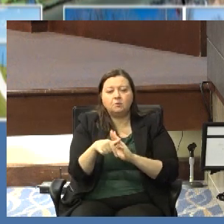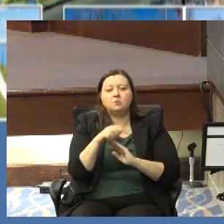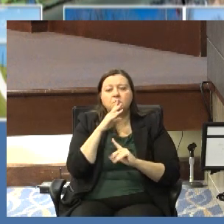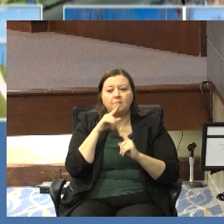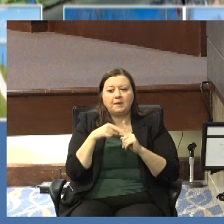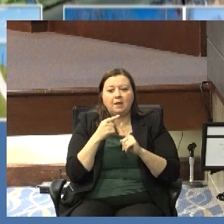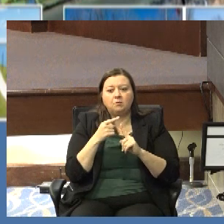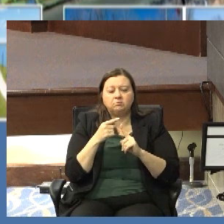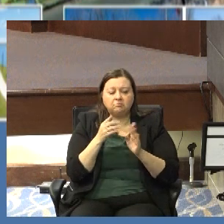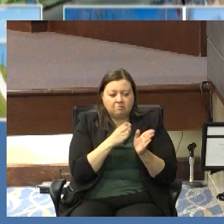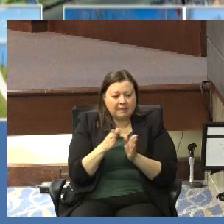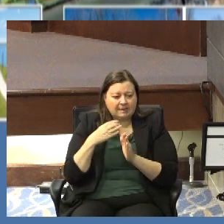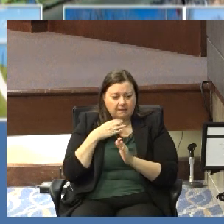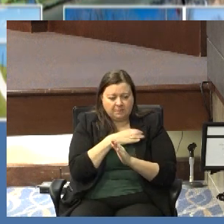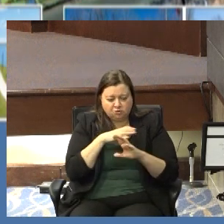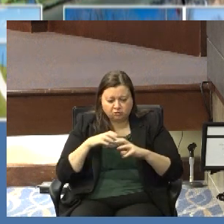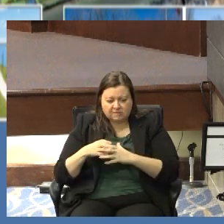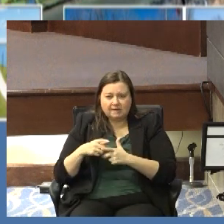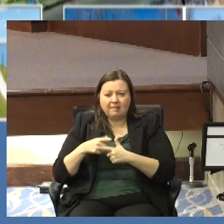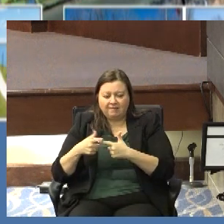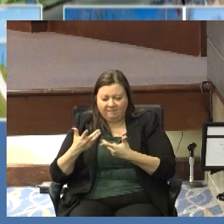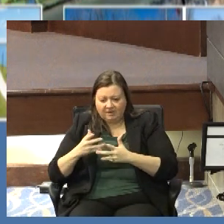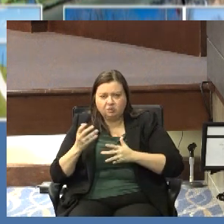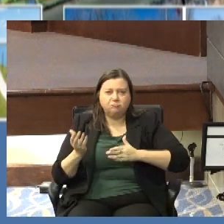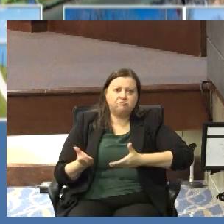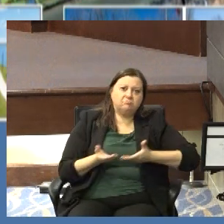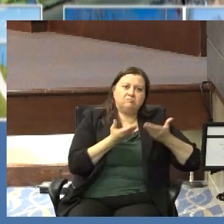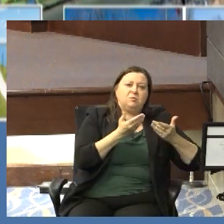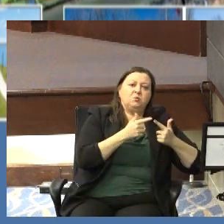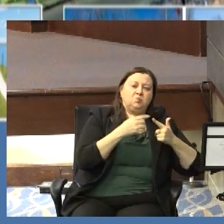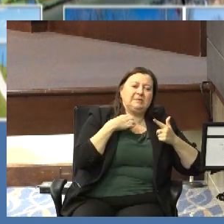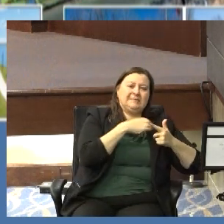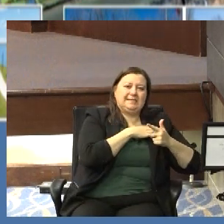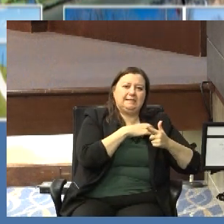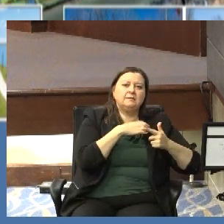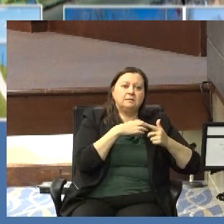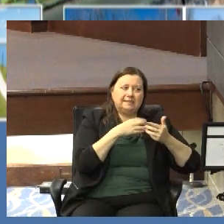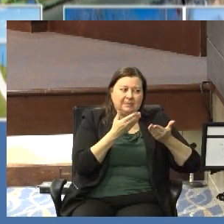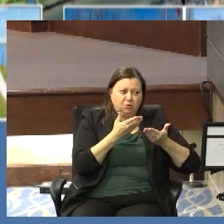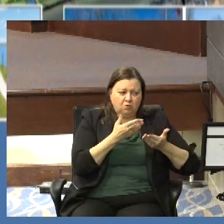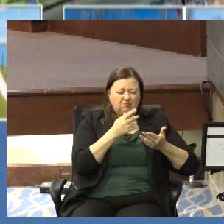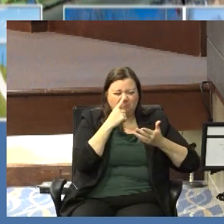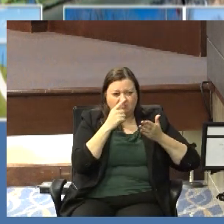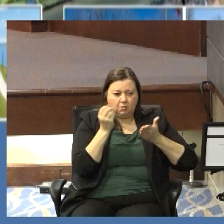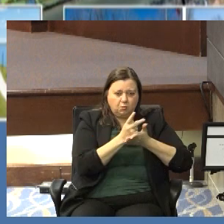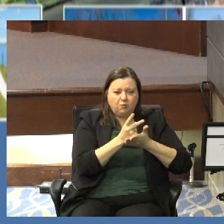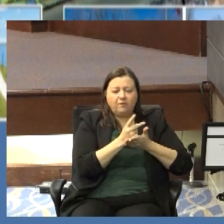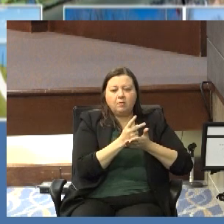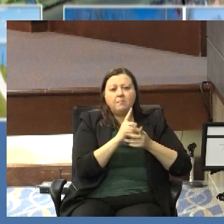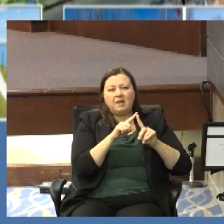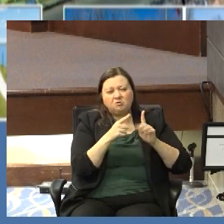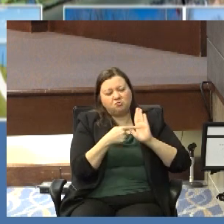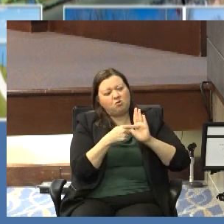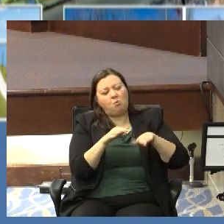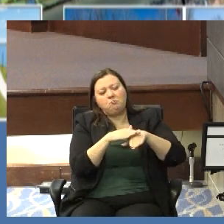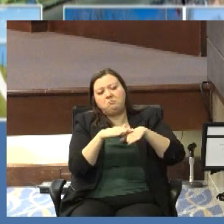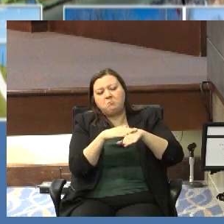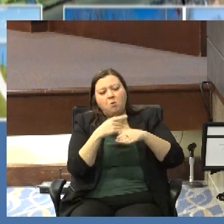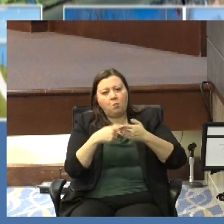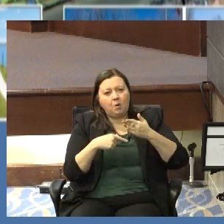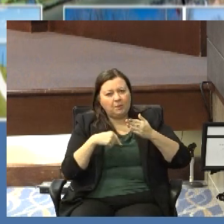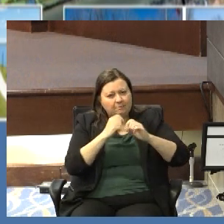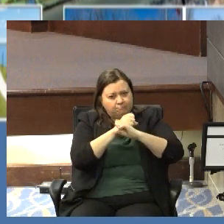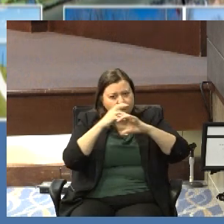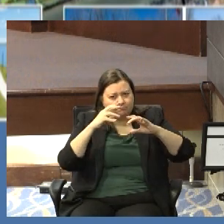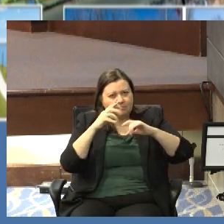City Council for approval of that overlay. But just wanted to give you an overview of what we're looking for on the